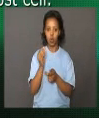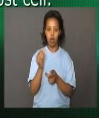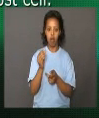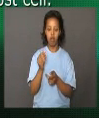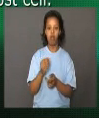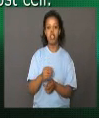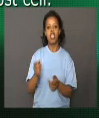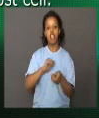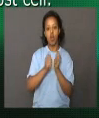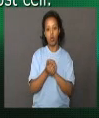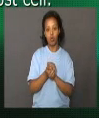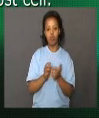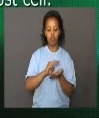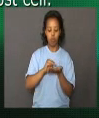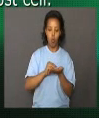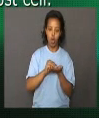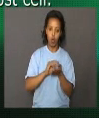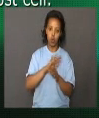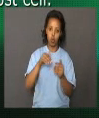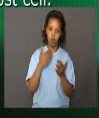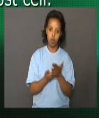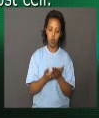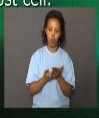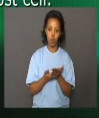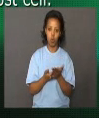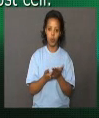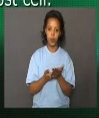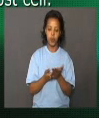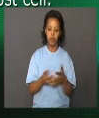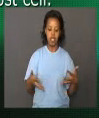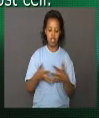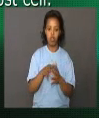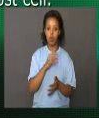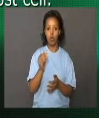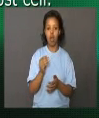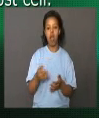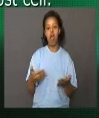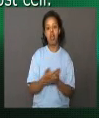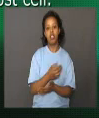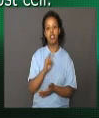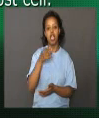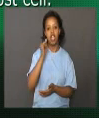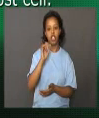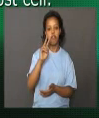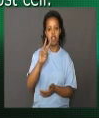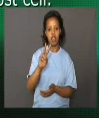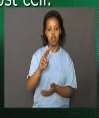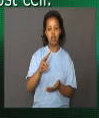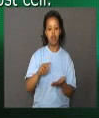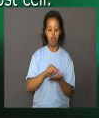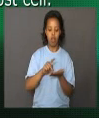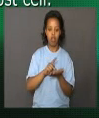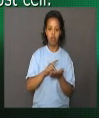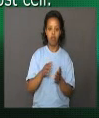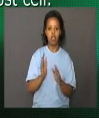reverse transcriptase molecules are assembled into new HIV particles that bud